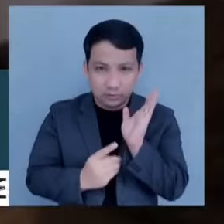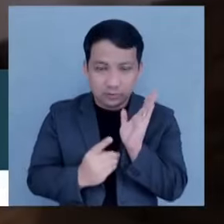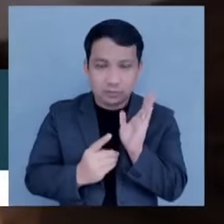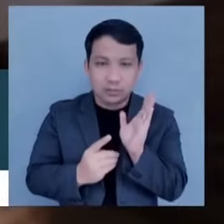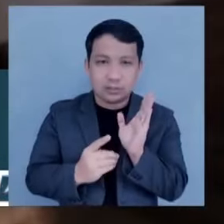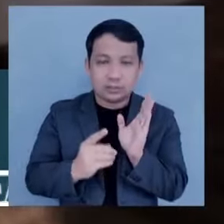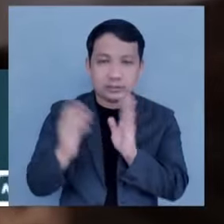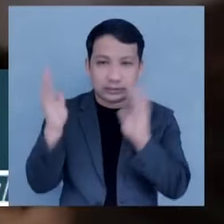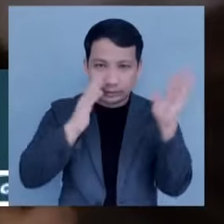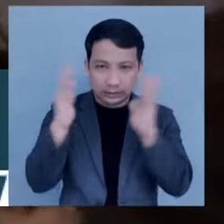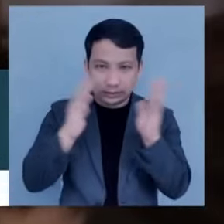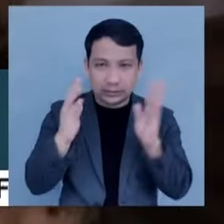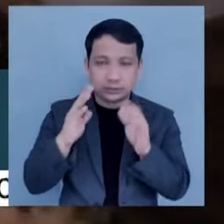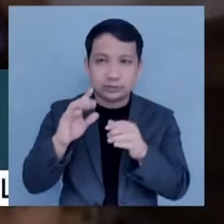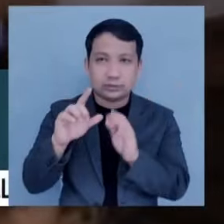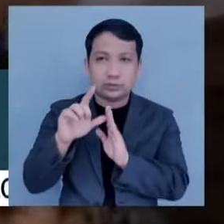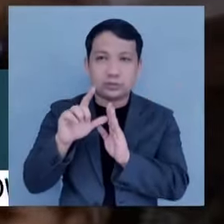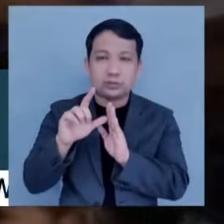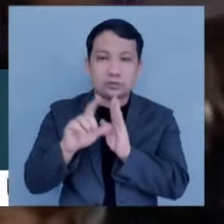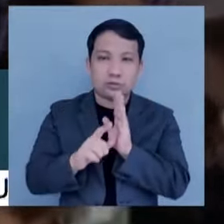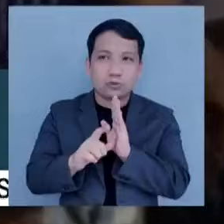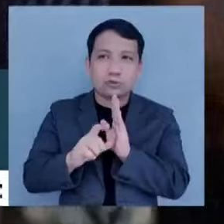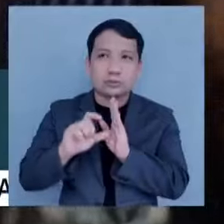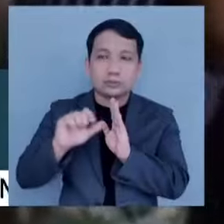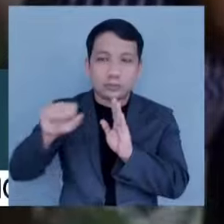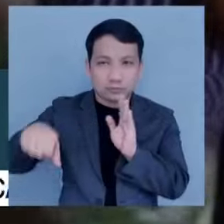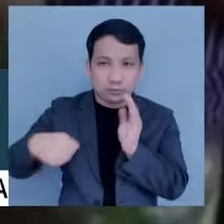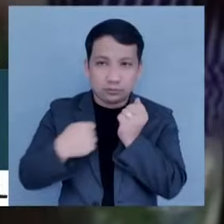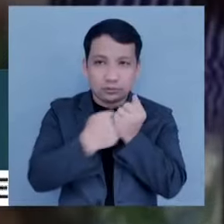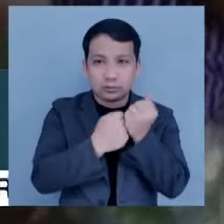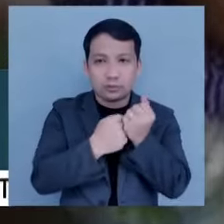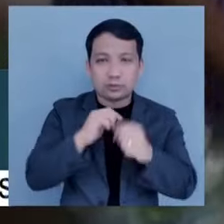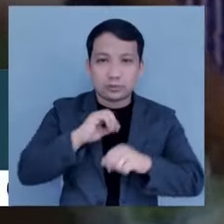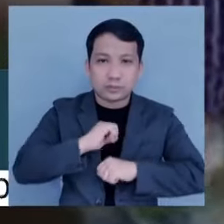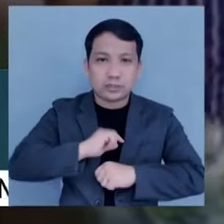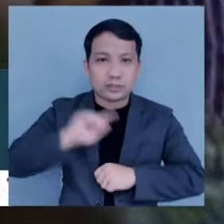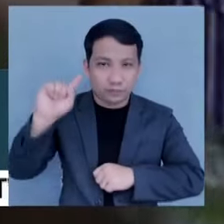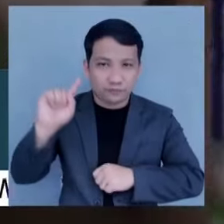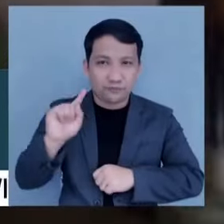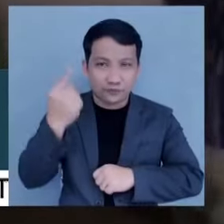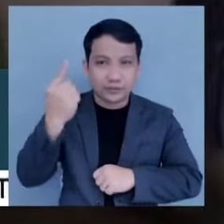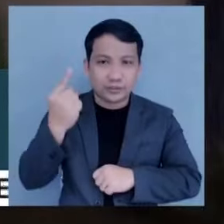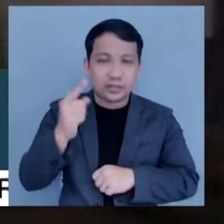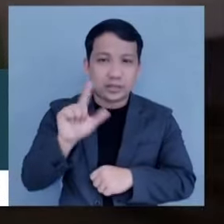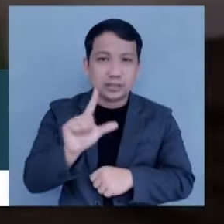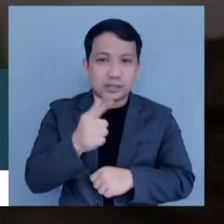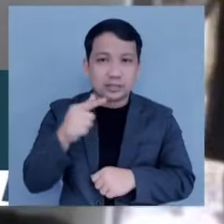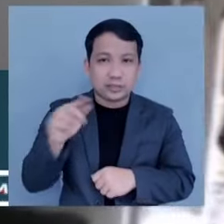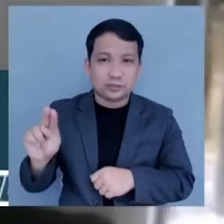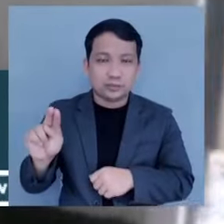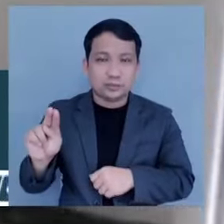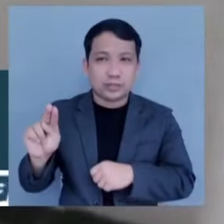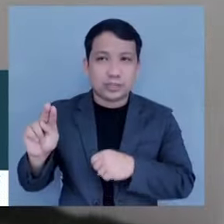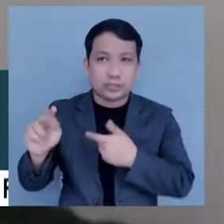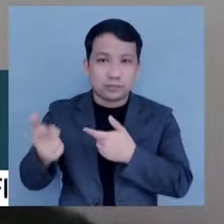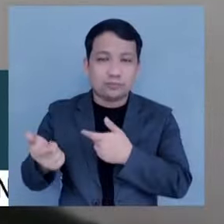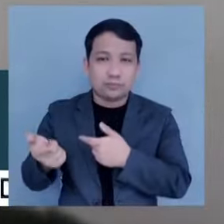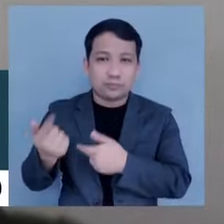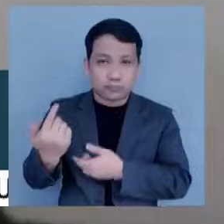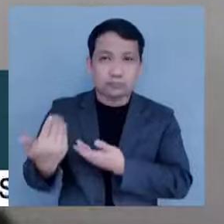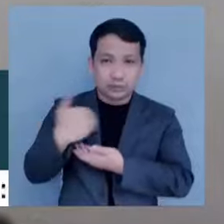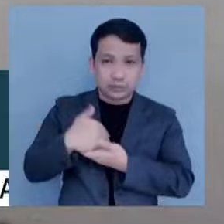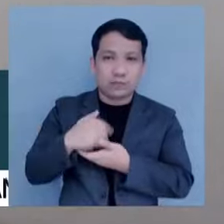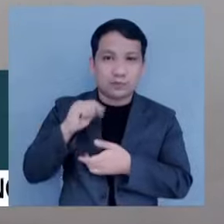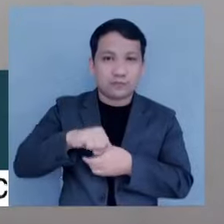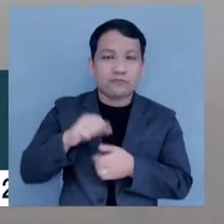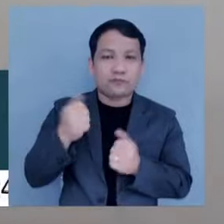it's really complementary, where the local government units do the first relay and then they come back to us for augmentation. And then later on,